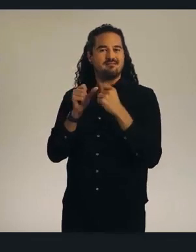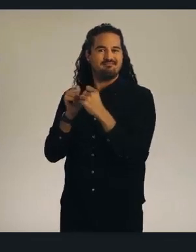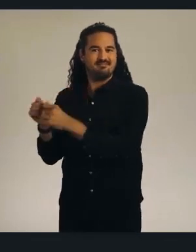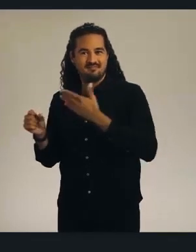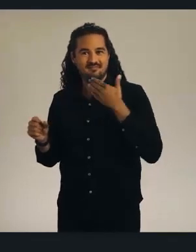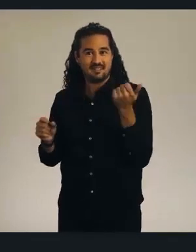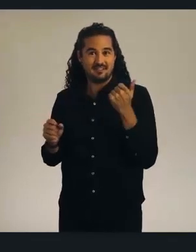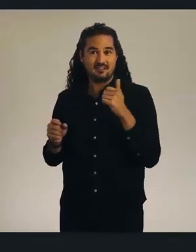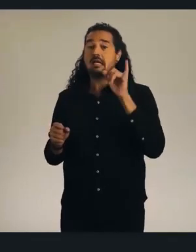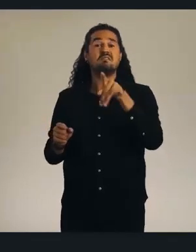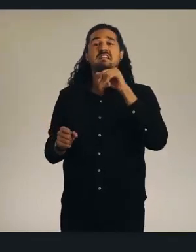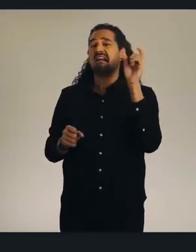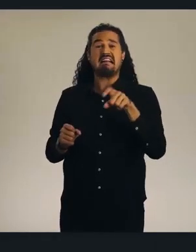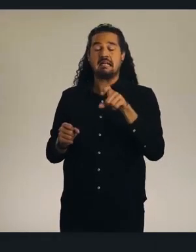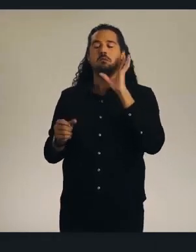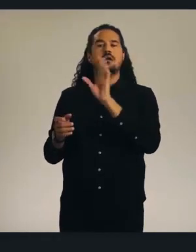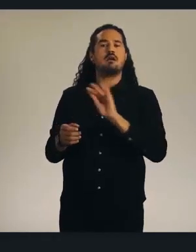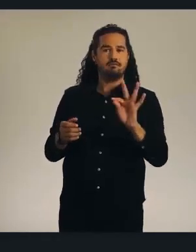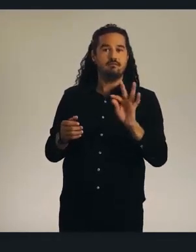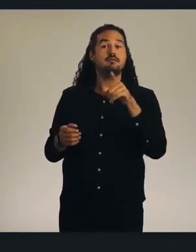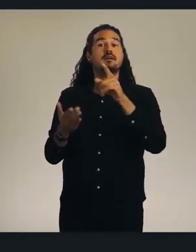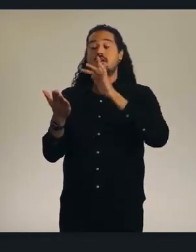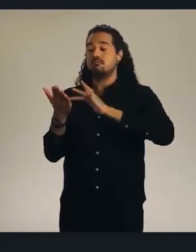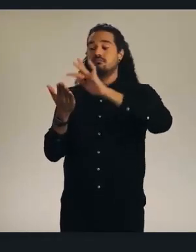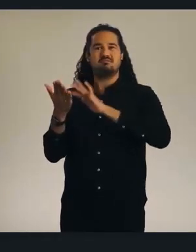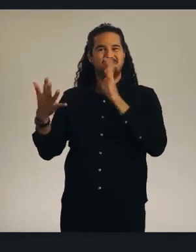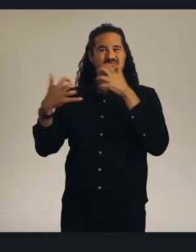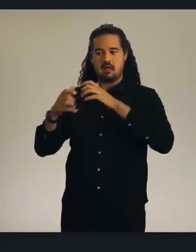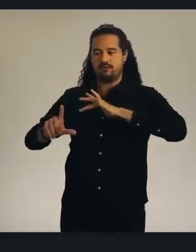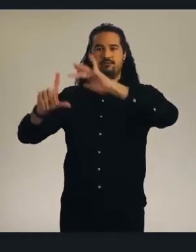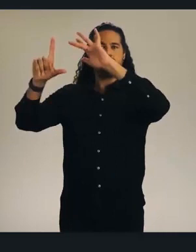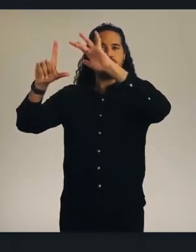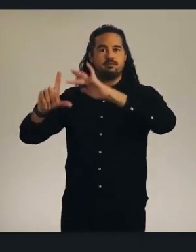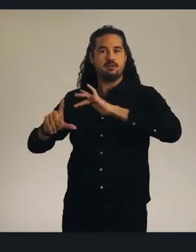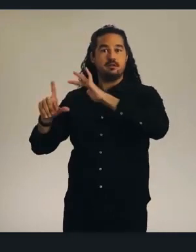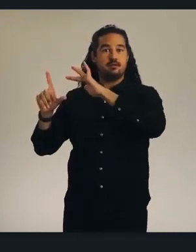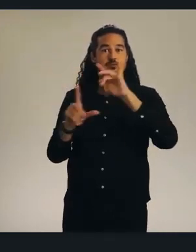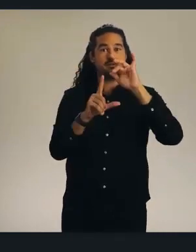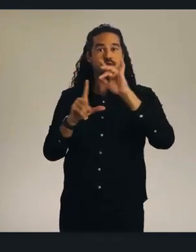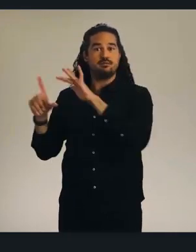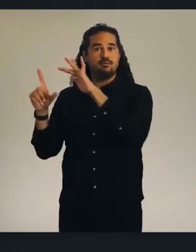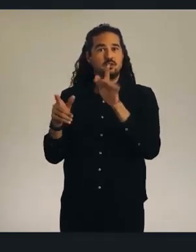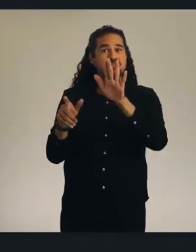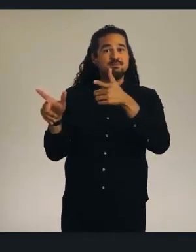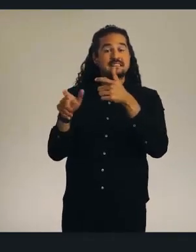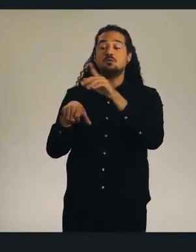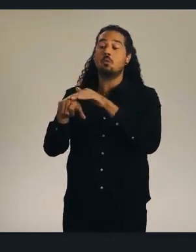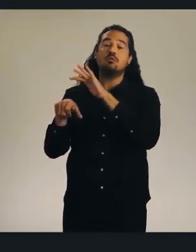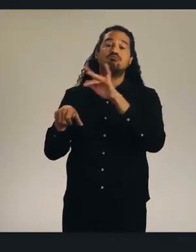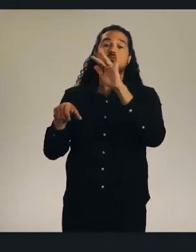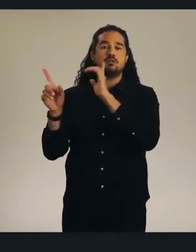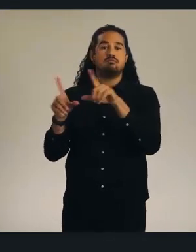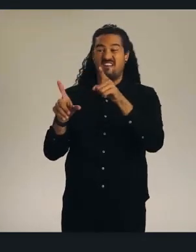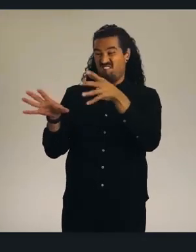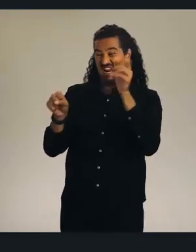of this. For example, when swiping between apps or scrolling, the system adapts the frame rates to precisely match the speed of the user's finger. The result is an incredibly responsive experience that is fast